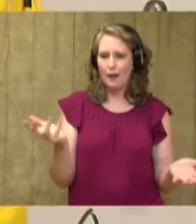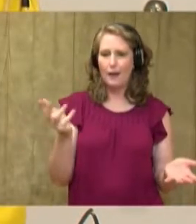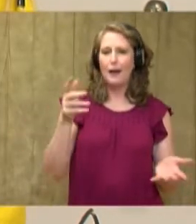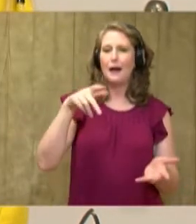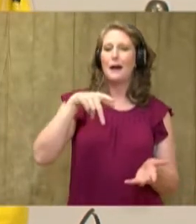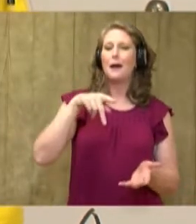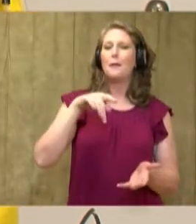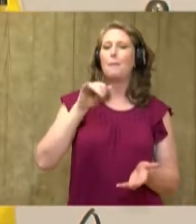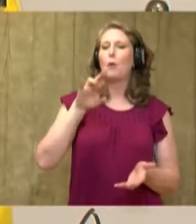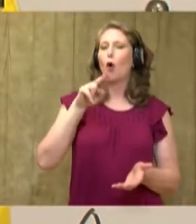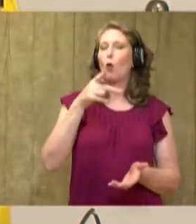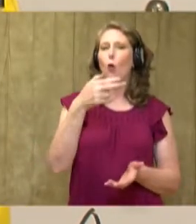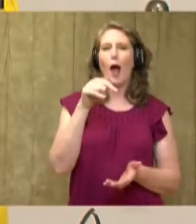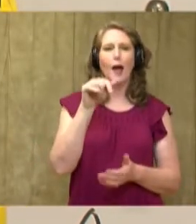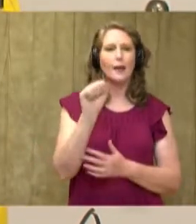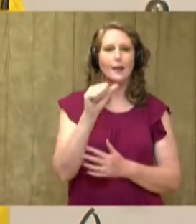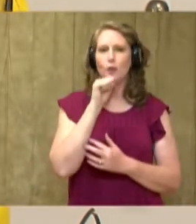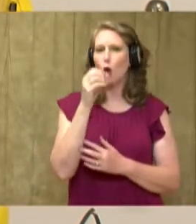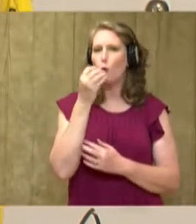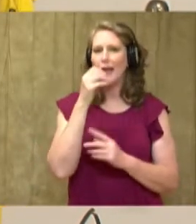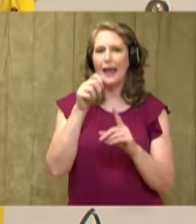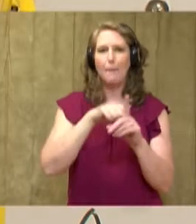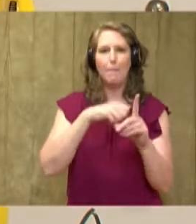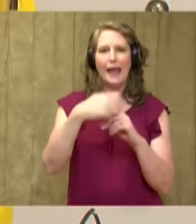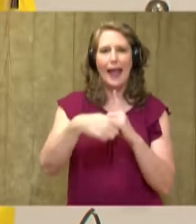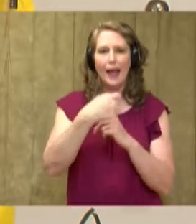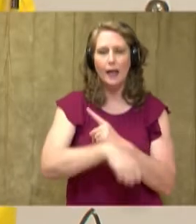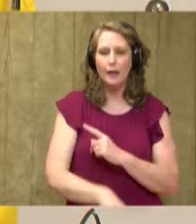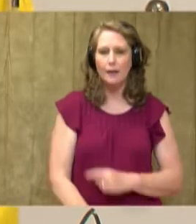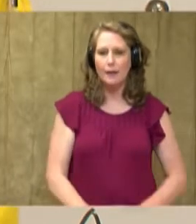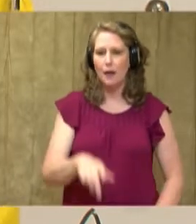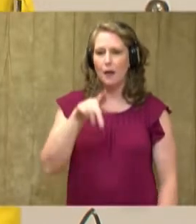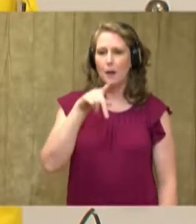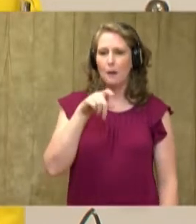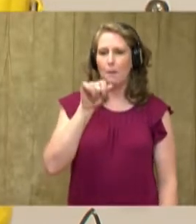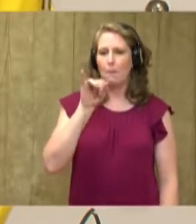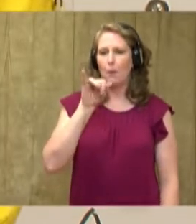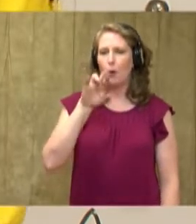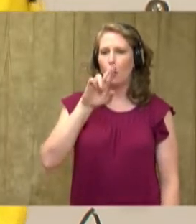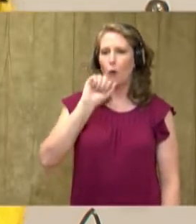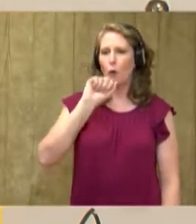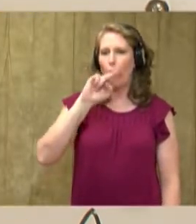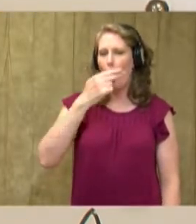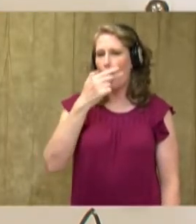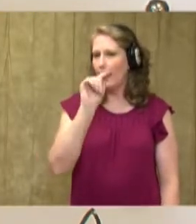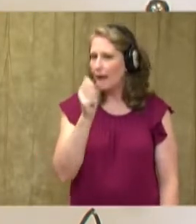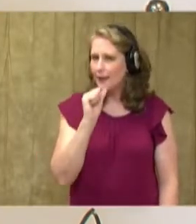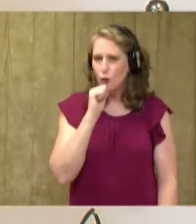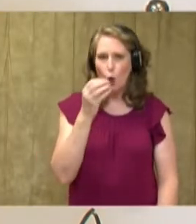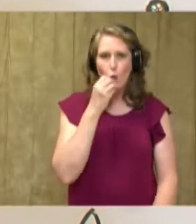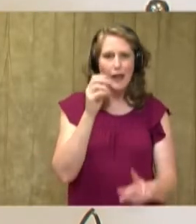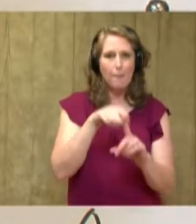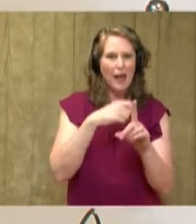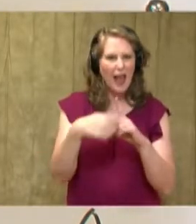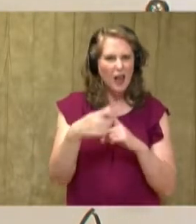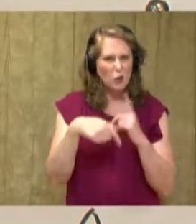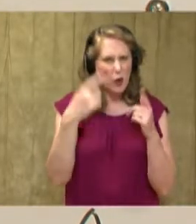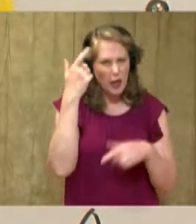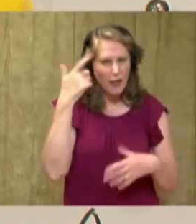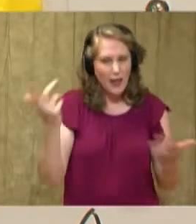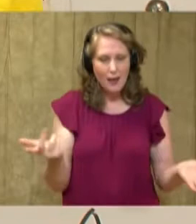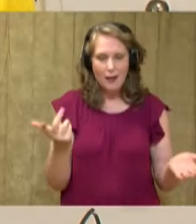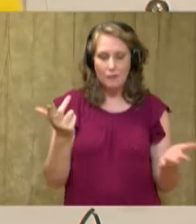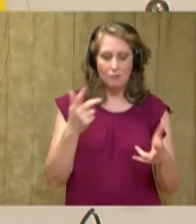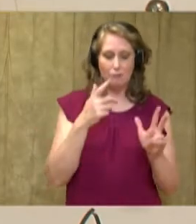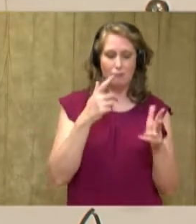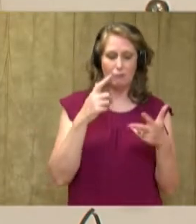piranhas don't eat bananas. What? Piranhas don't eat bananas. What do you think? Persuade,